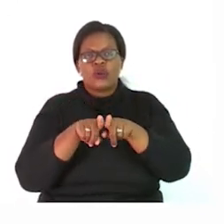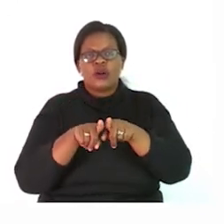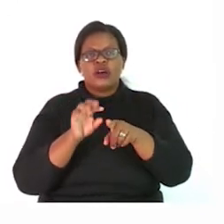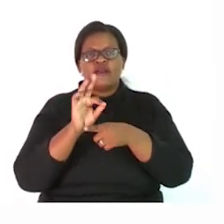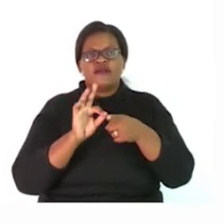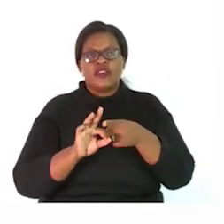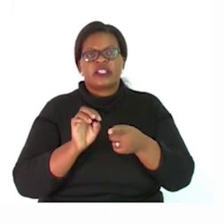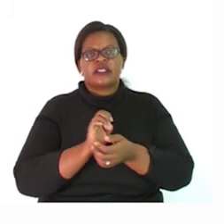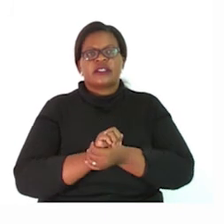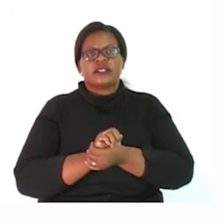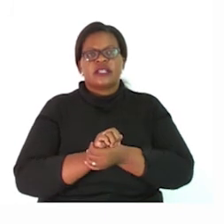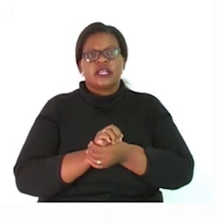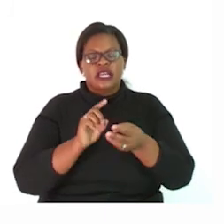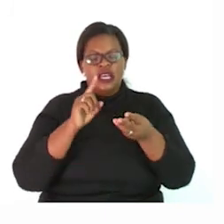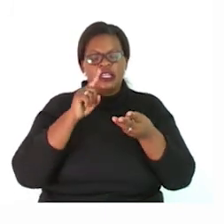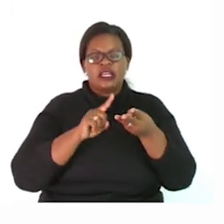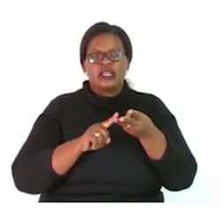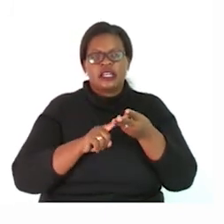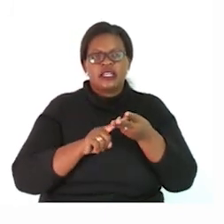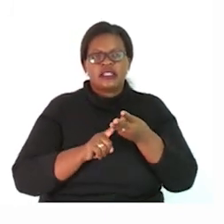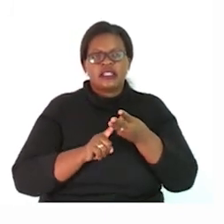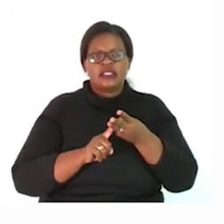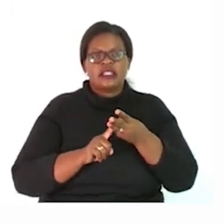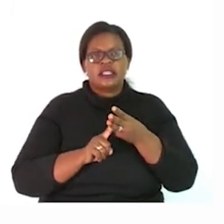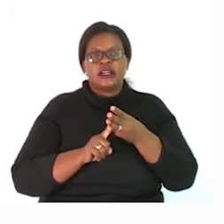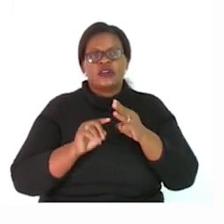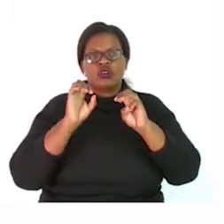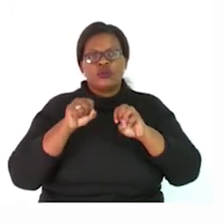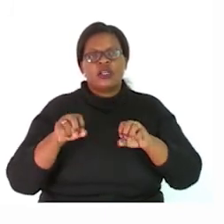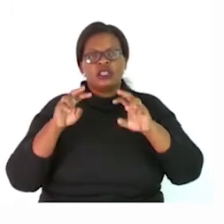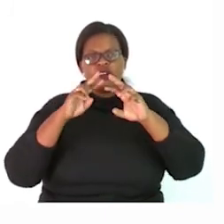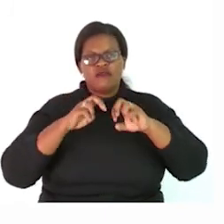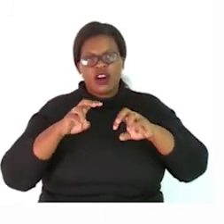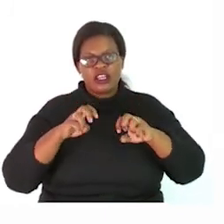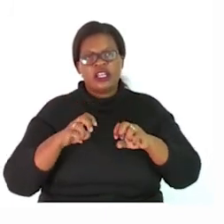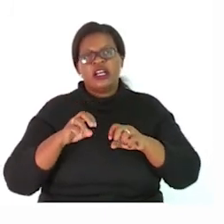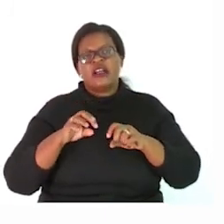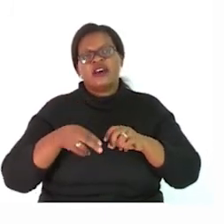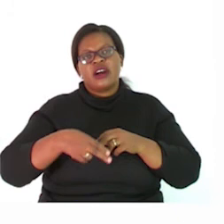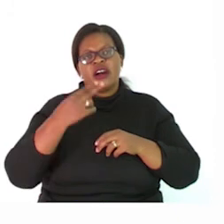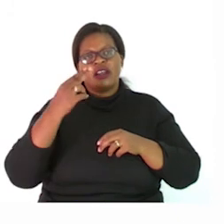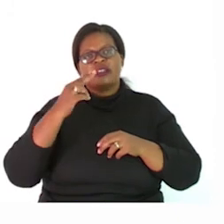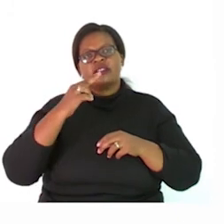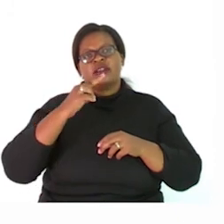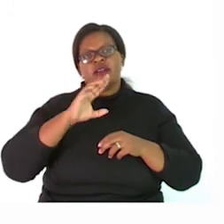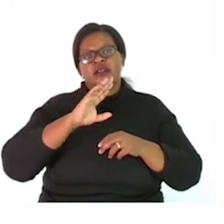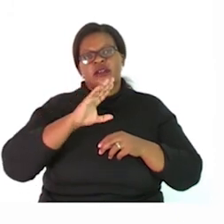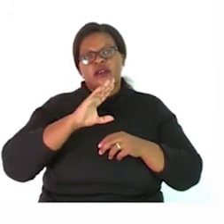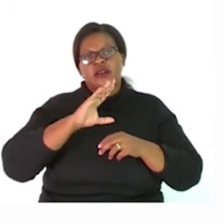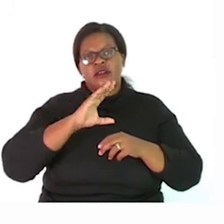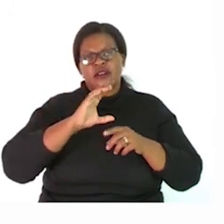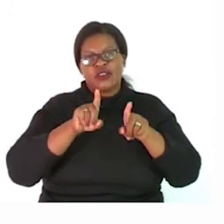factors. And lastly, you have to find the highest common factor.